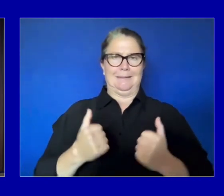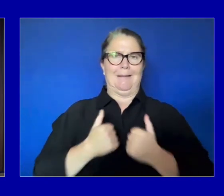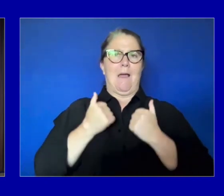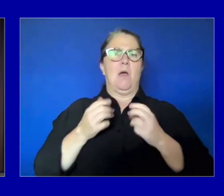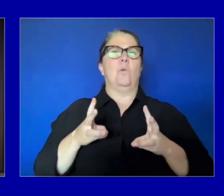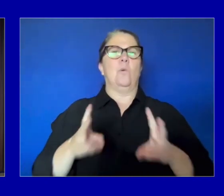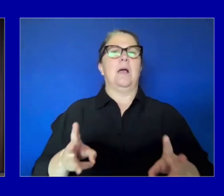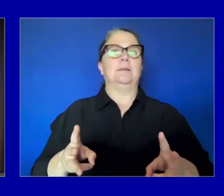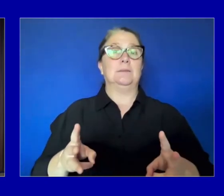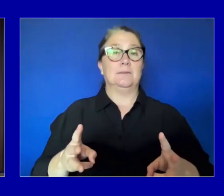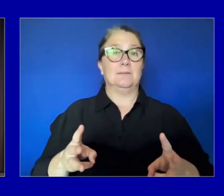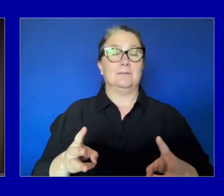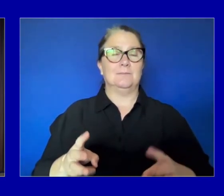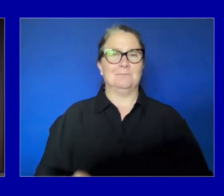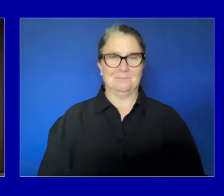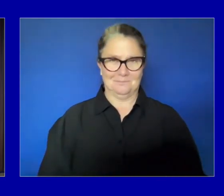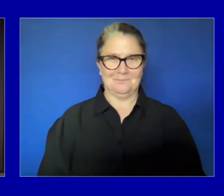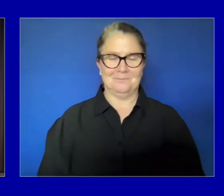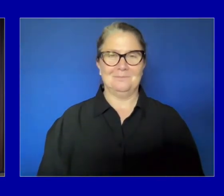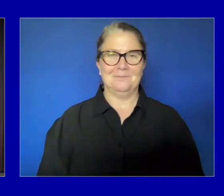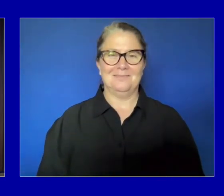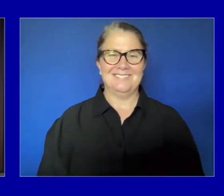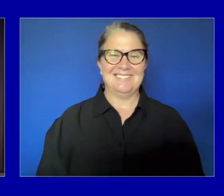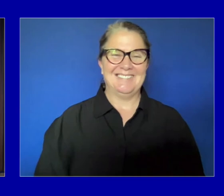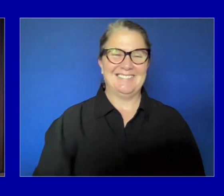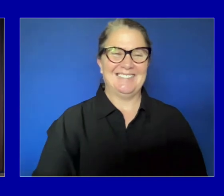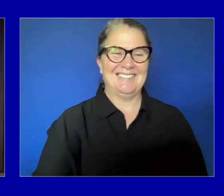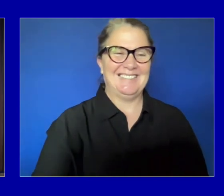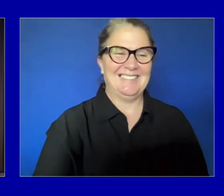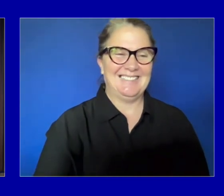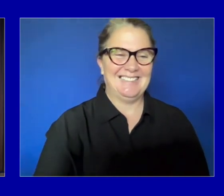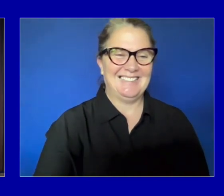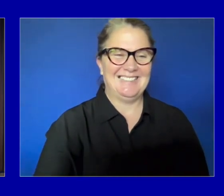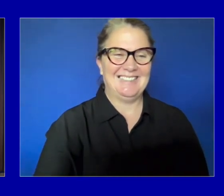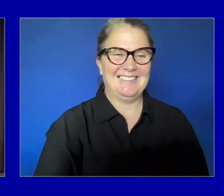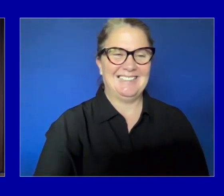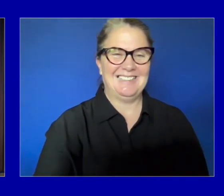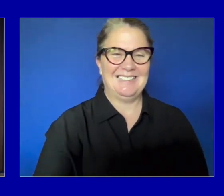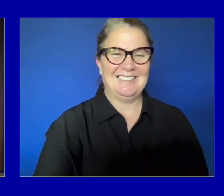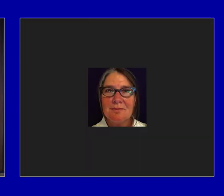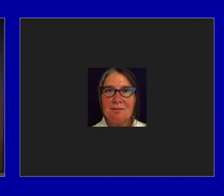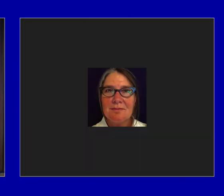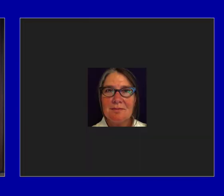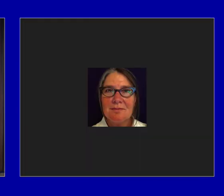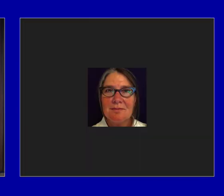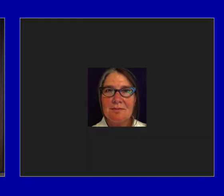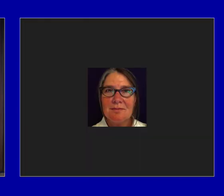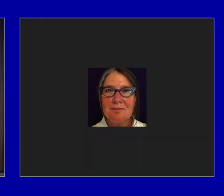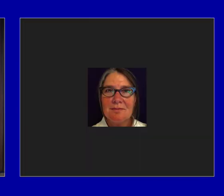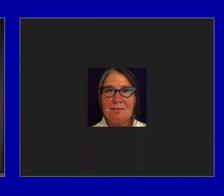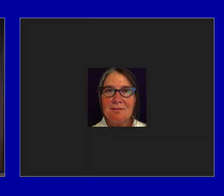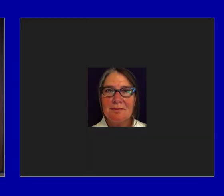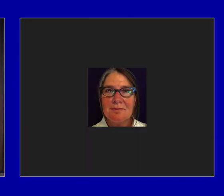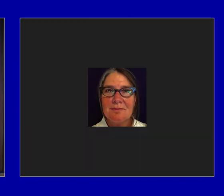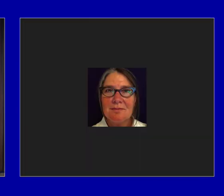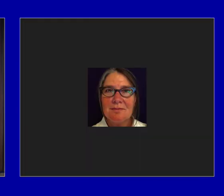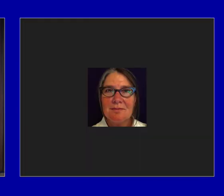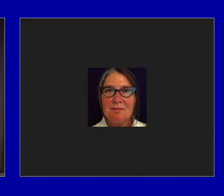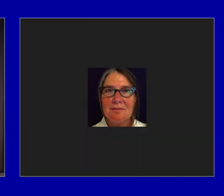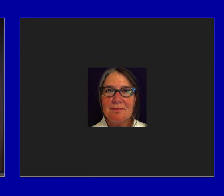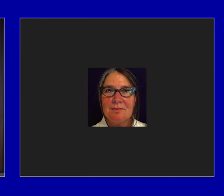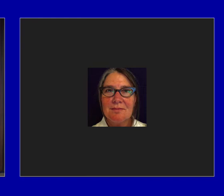Well, yeah, we have, um, registered Aboriginal parties, um, in Victoria who have corporations and, um, you know, that's